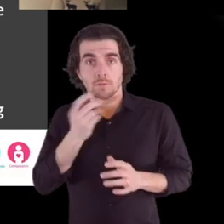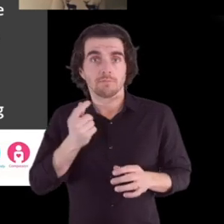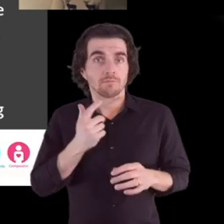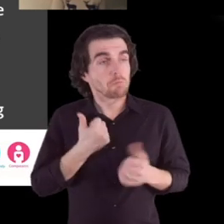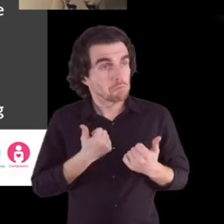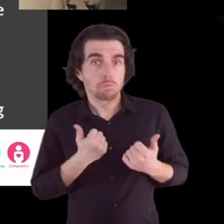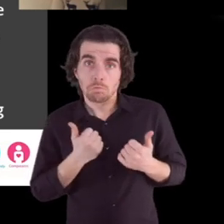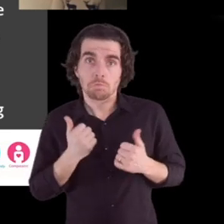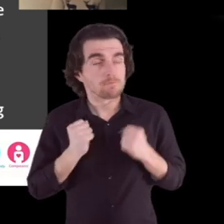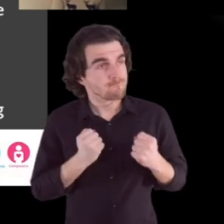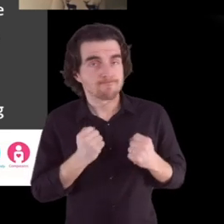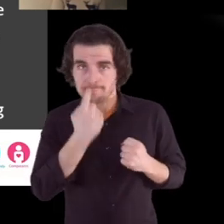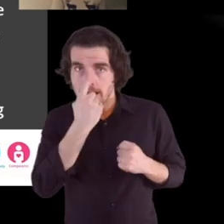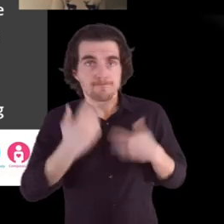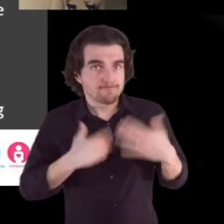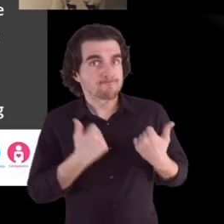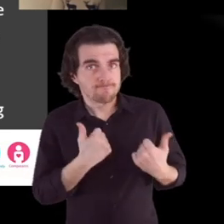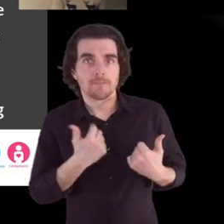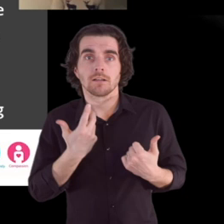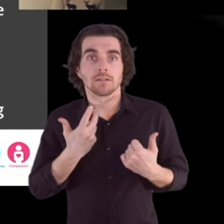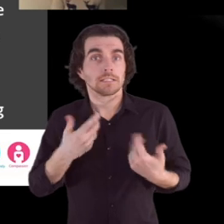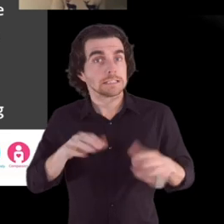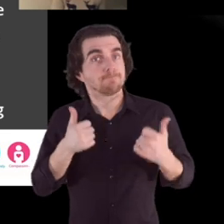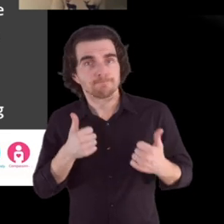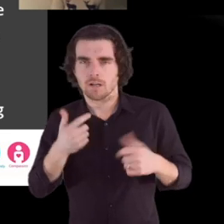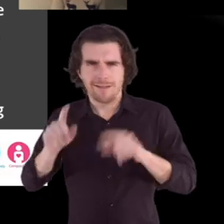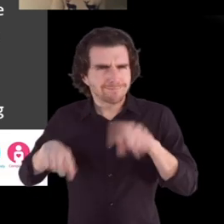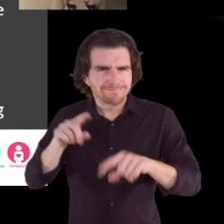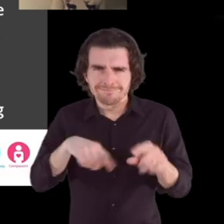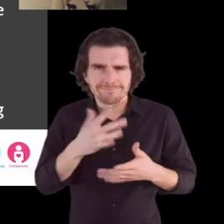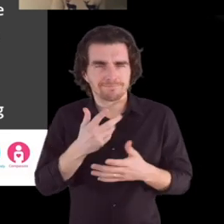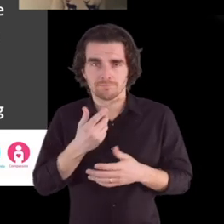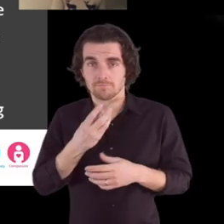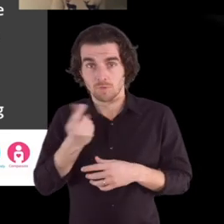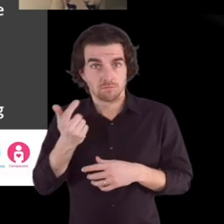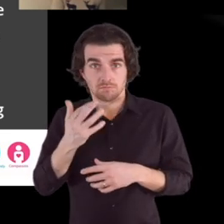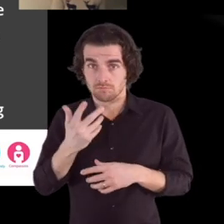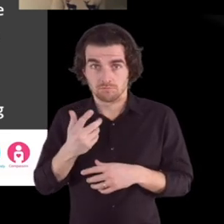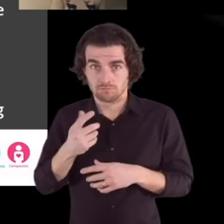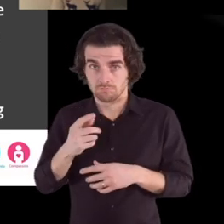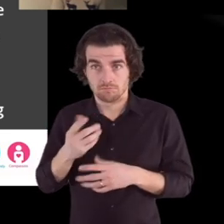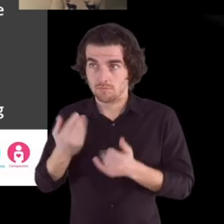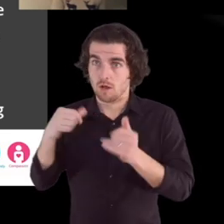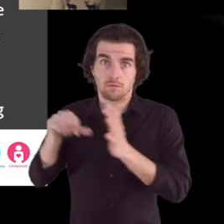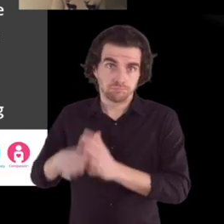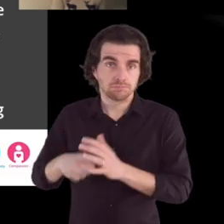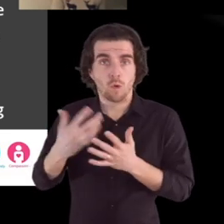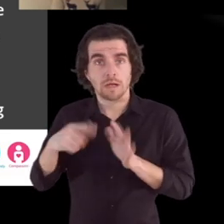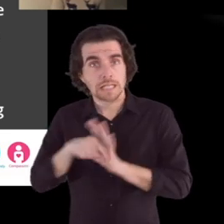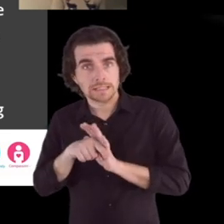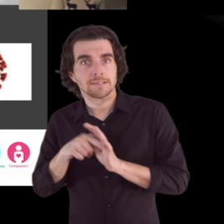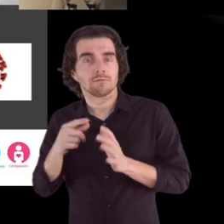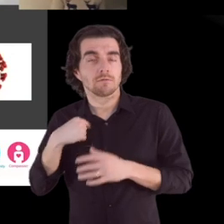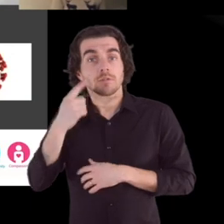been a positive experience about their future and what's it all about in their life. And for others that has been a more difficult experience or a negative